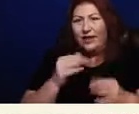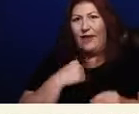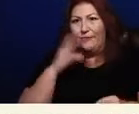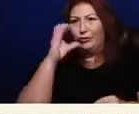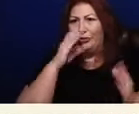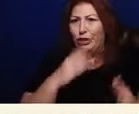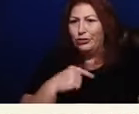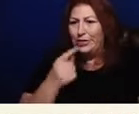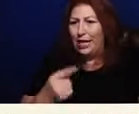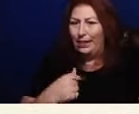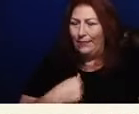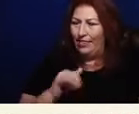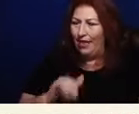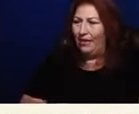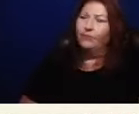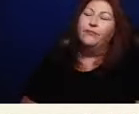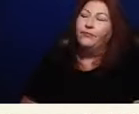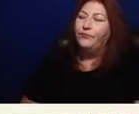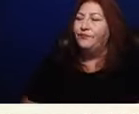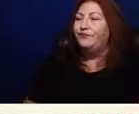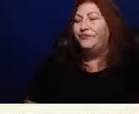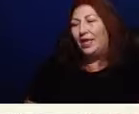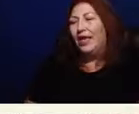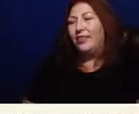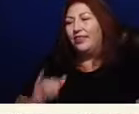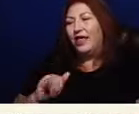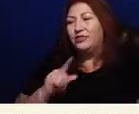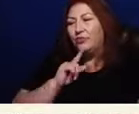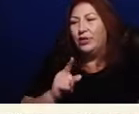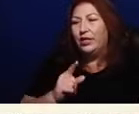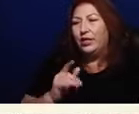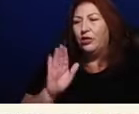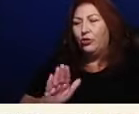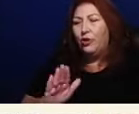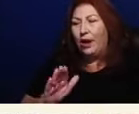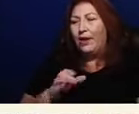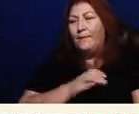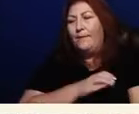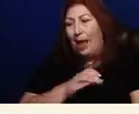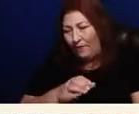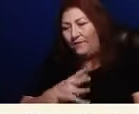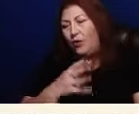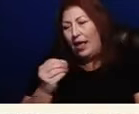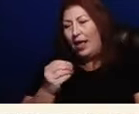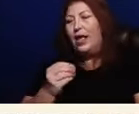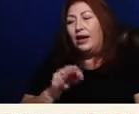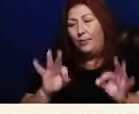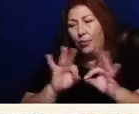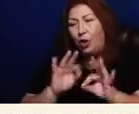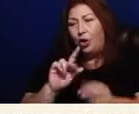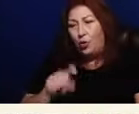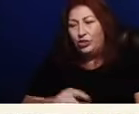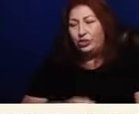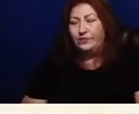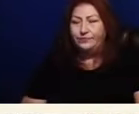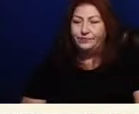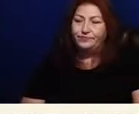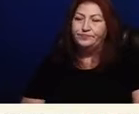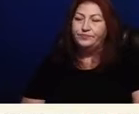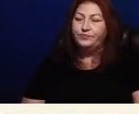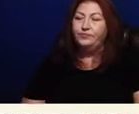telling them they have validation? Yeah, that's a really, really great, powerful, and important question.